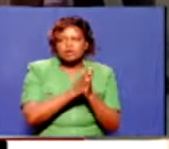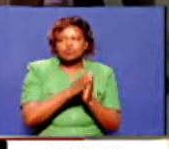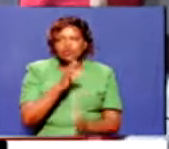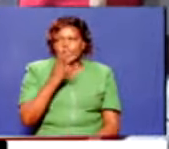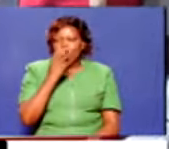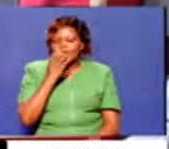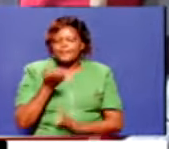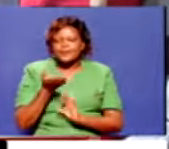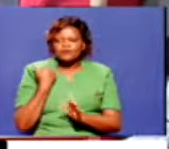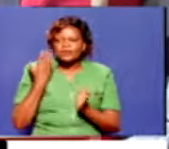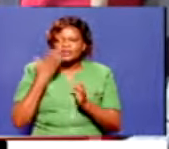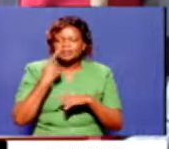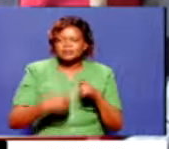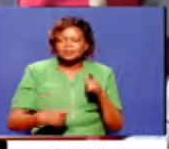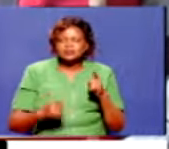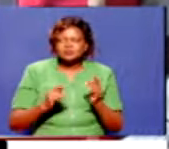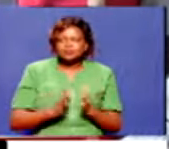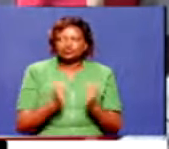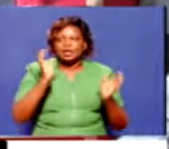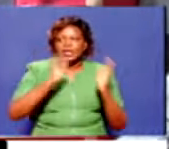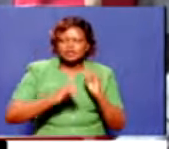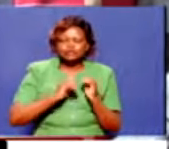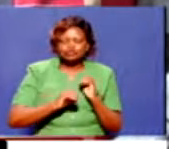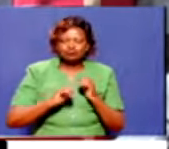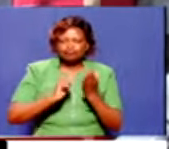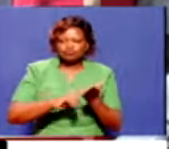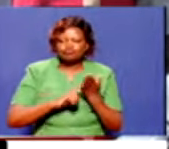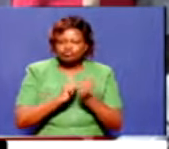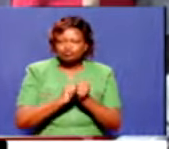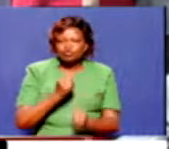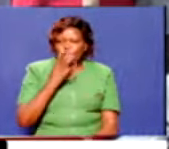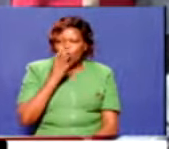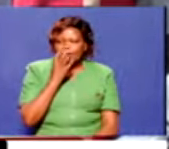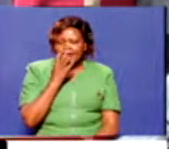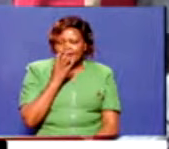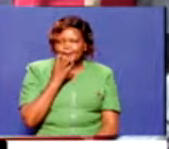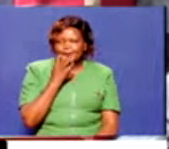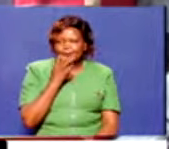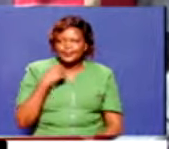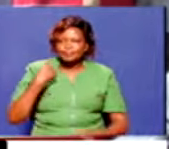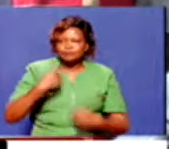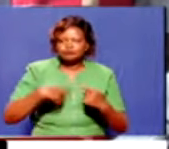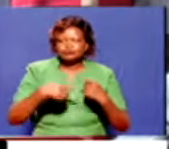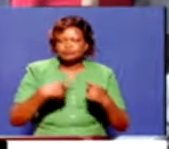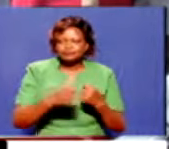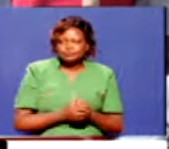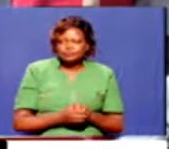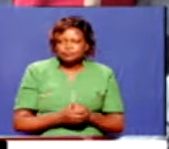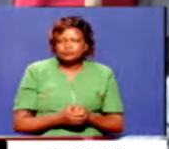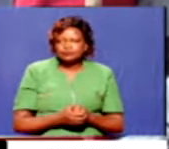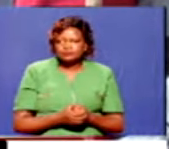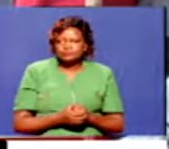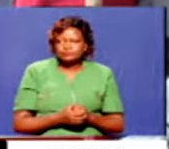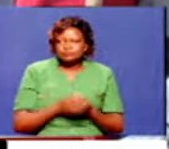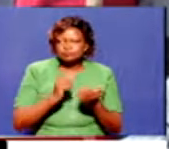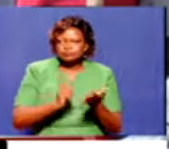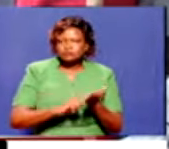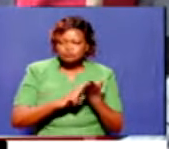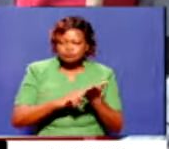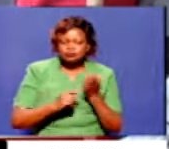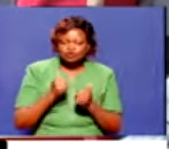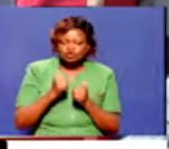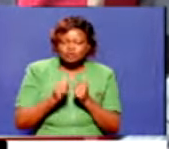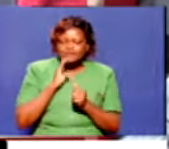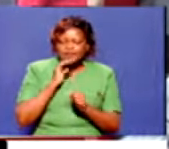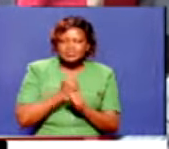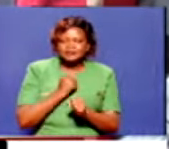mkuu ujao. Our discussions with the ODM are ongoing. There are discussions which have been done at